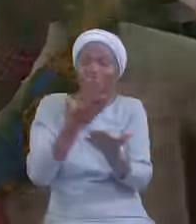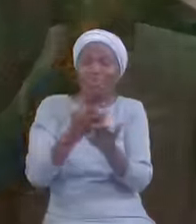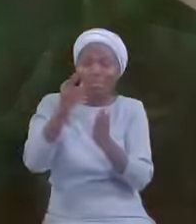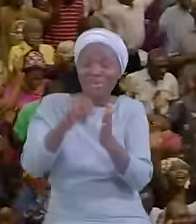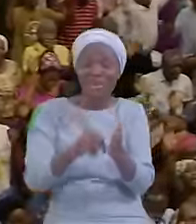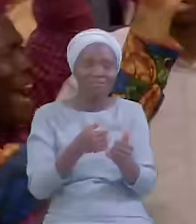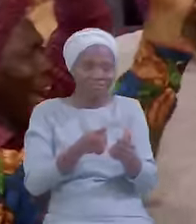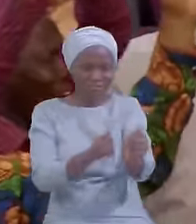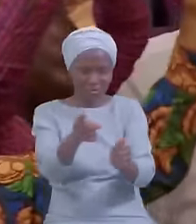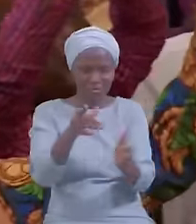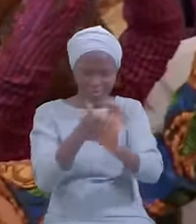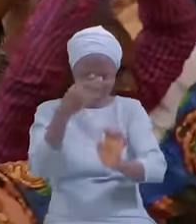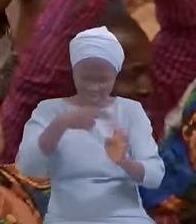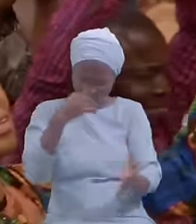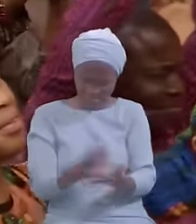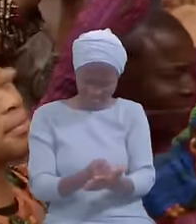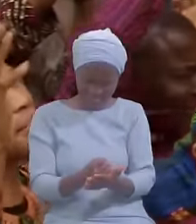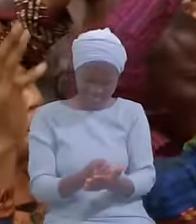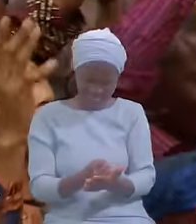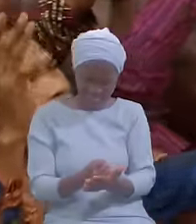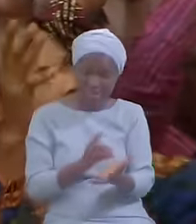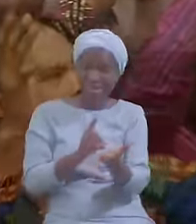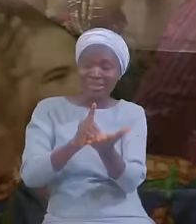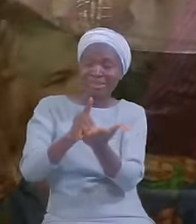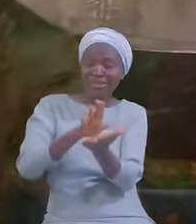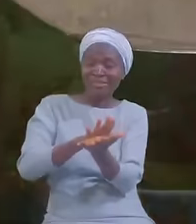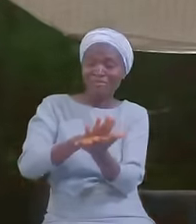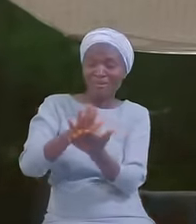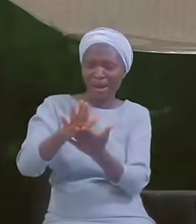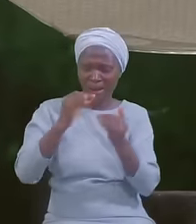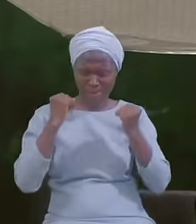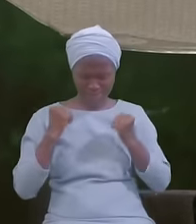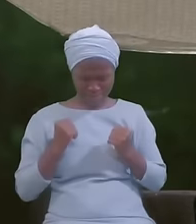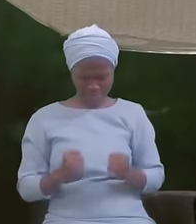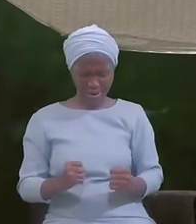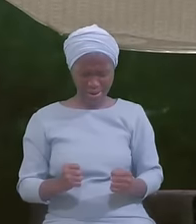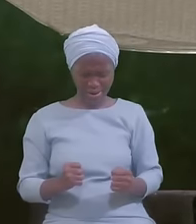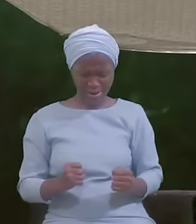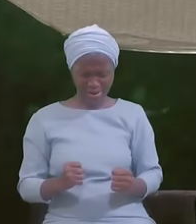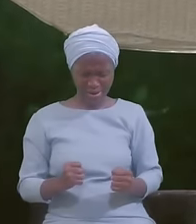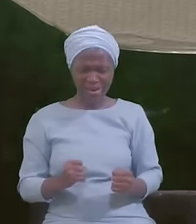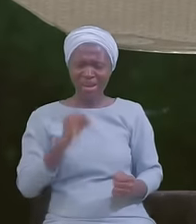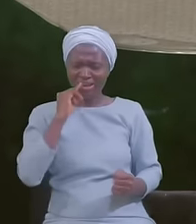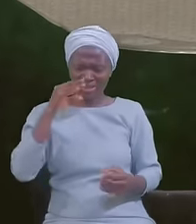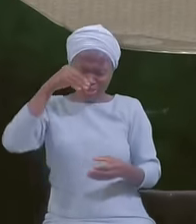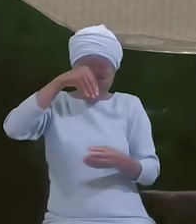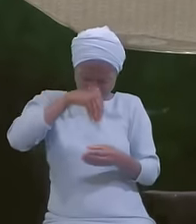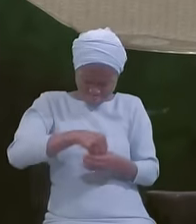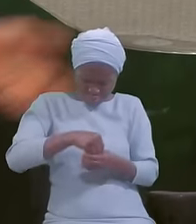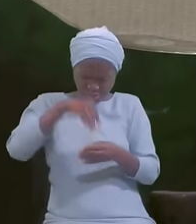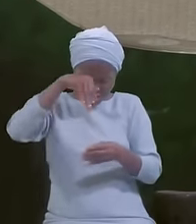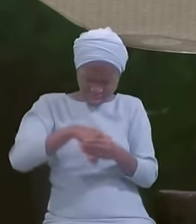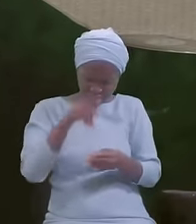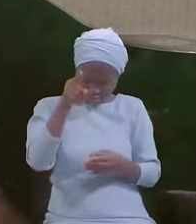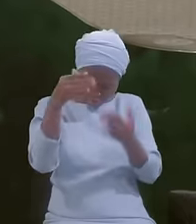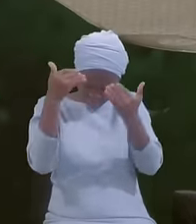you. Amen. Divine energy is injected into you right